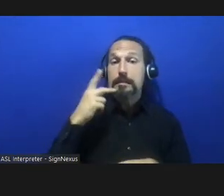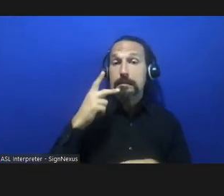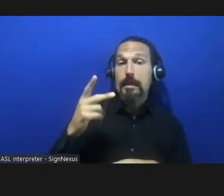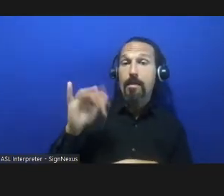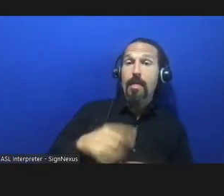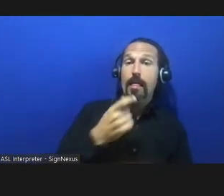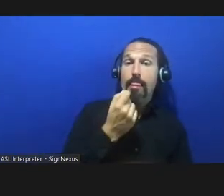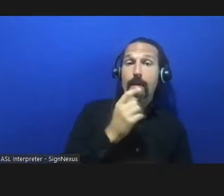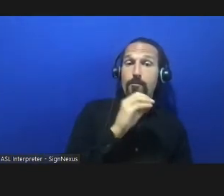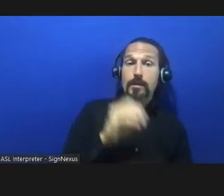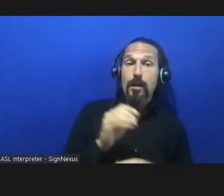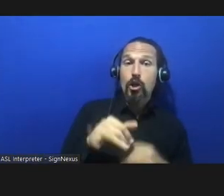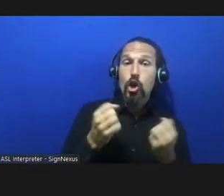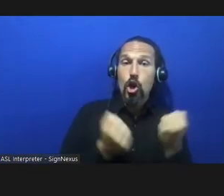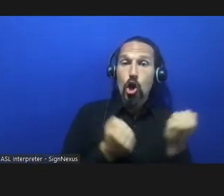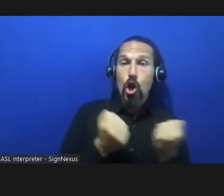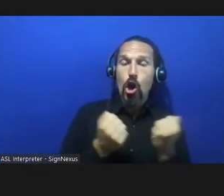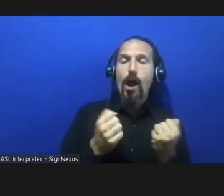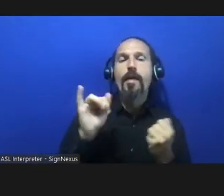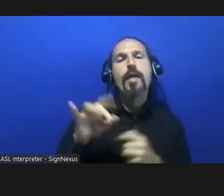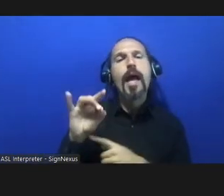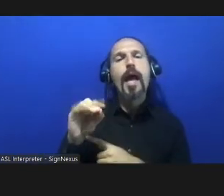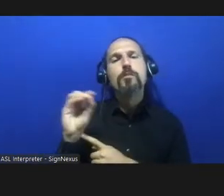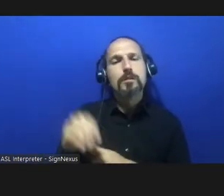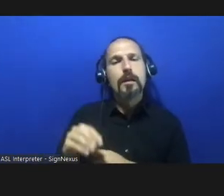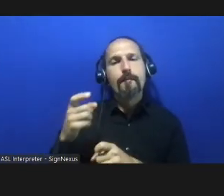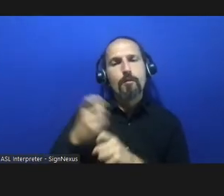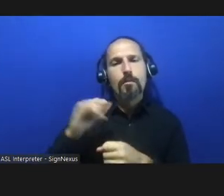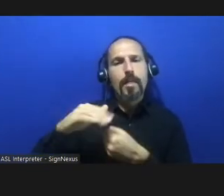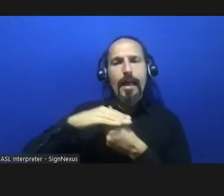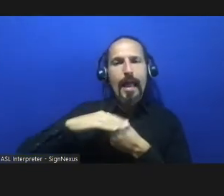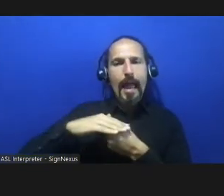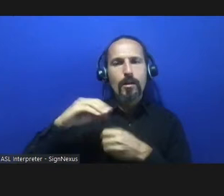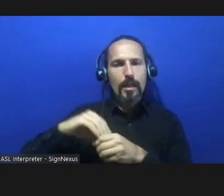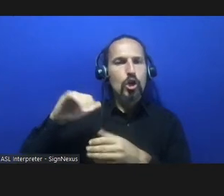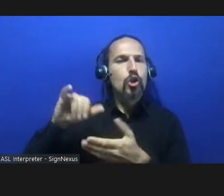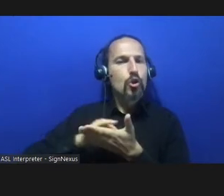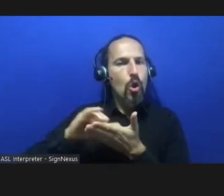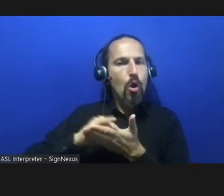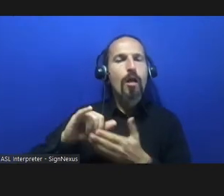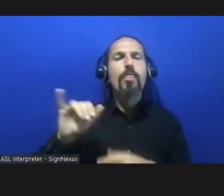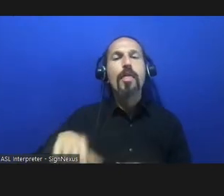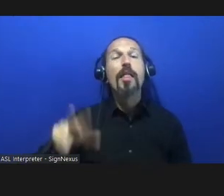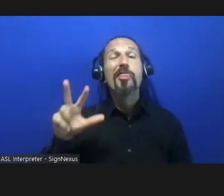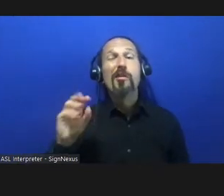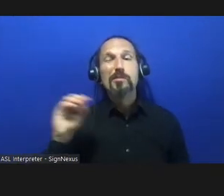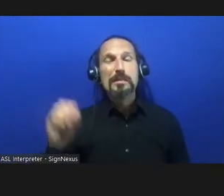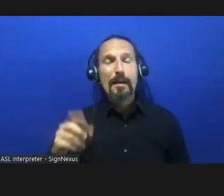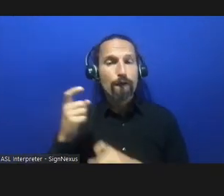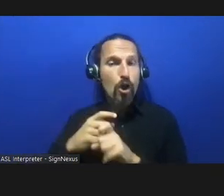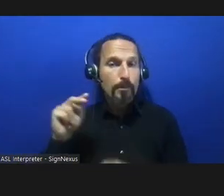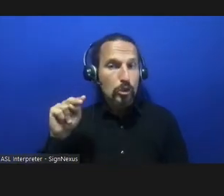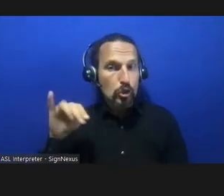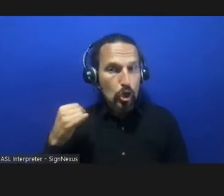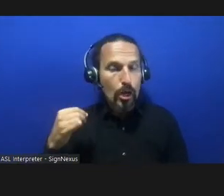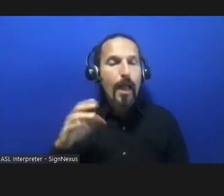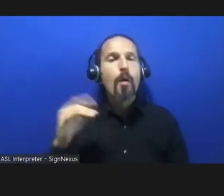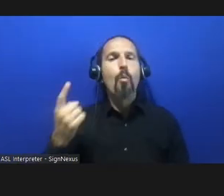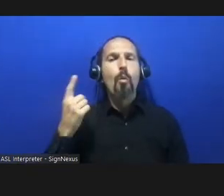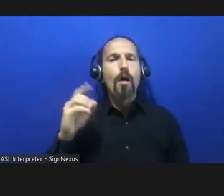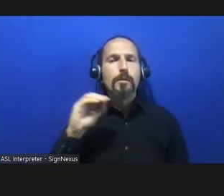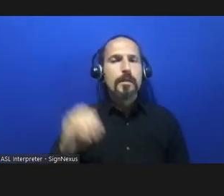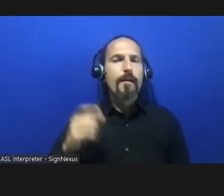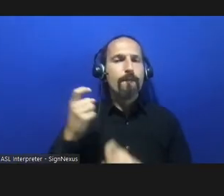car approximately eight percent of them are from counties in new york roughly three percent in new jersey and less than one percent from